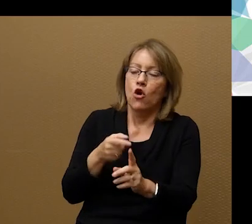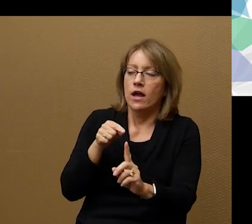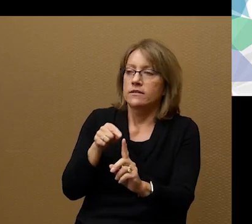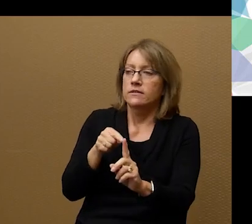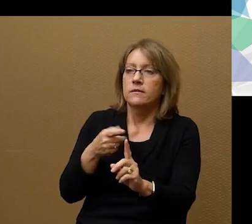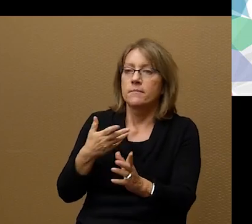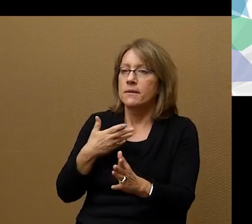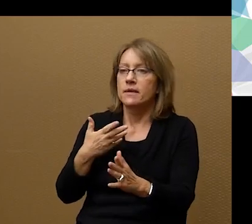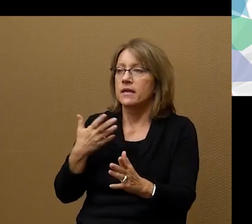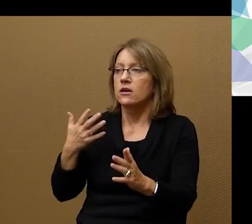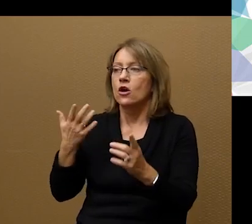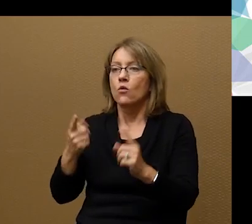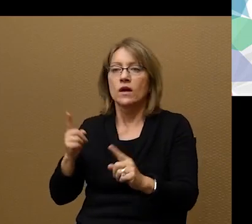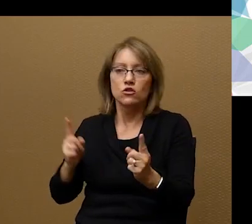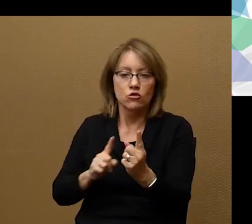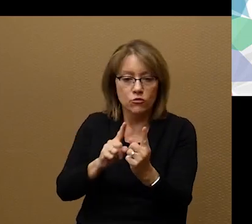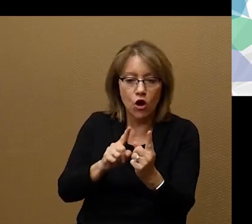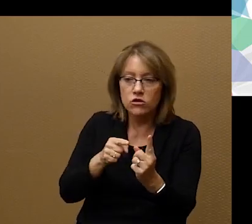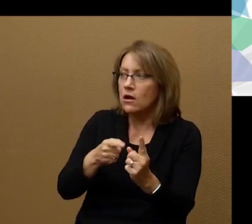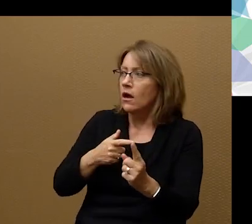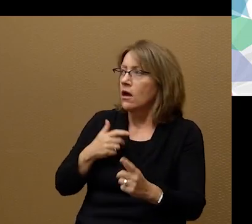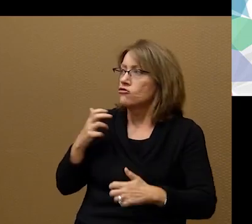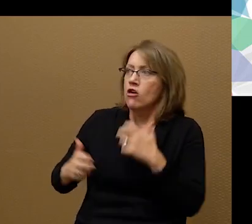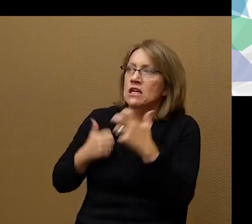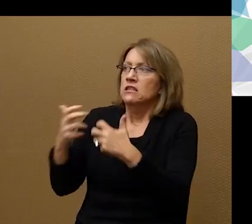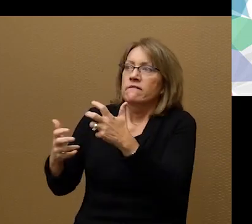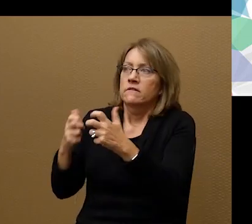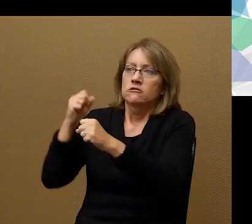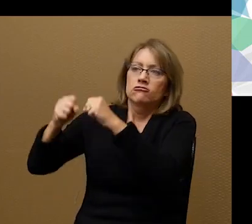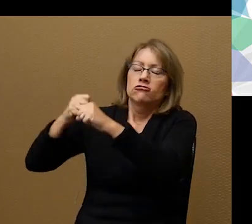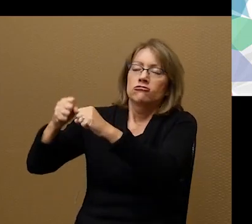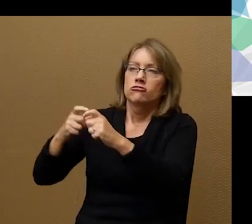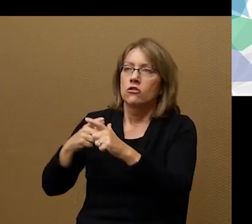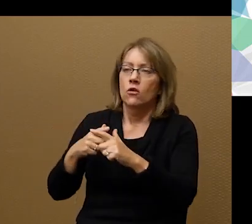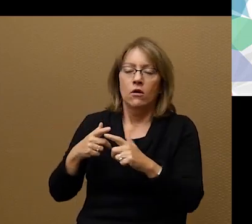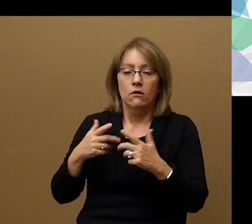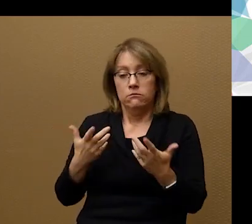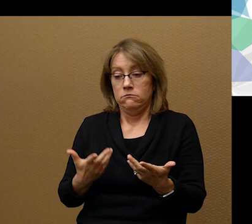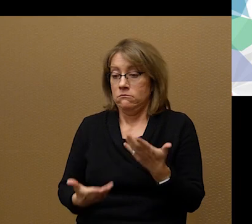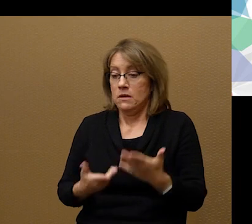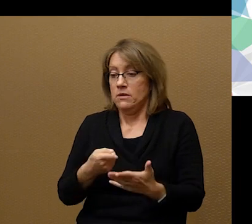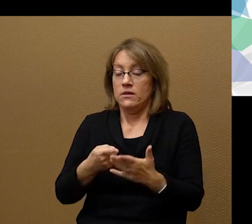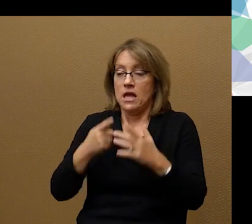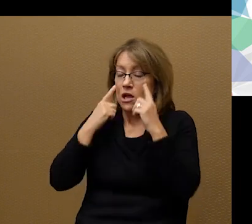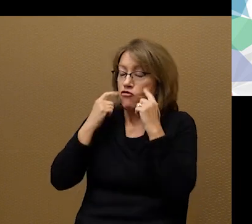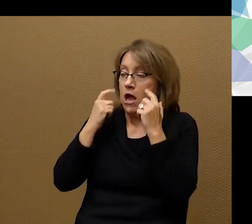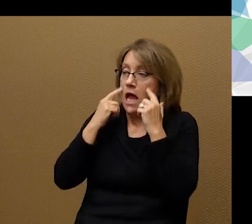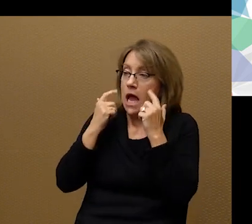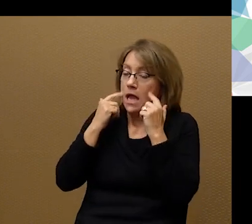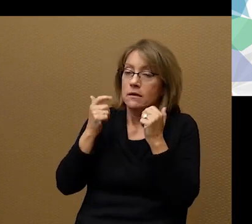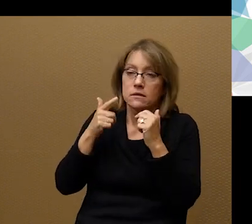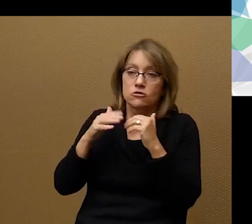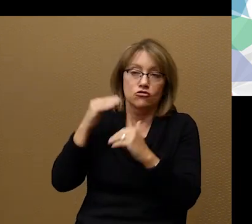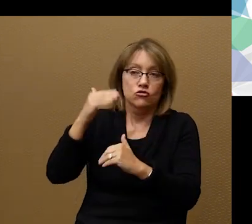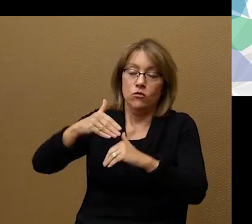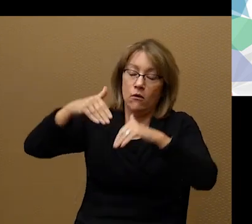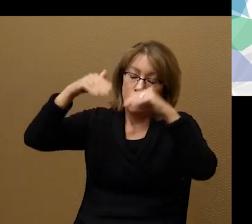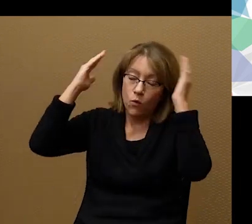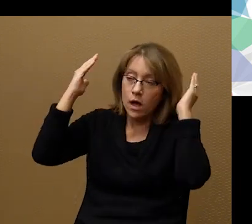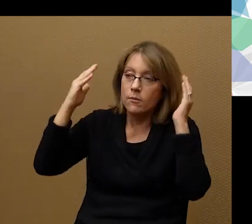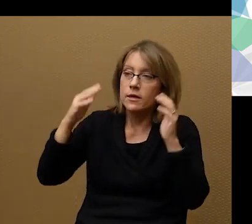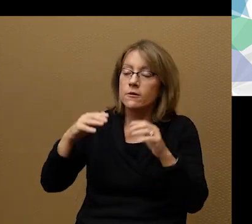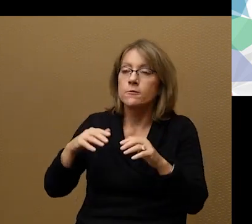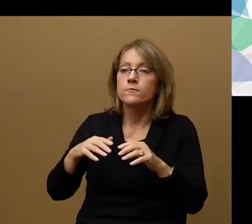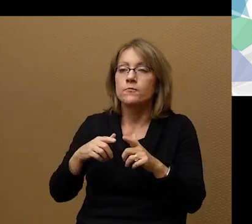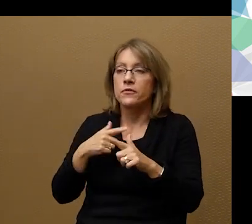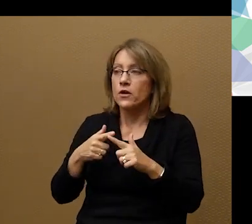they're approached. They might cry because everything is overwhelming and they just need to leave the room. Or they might spit out